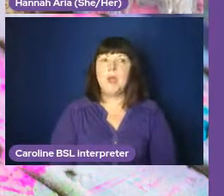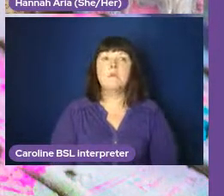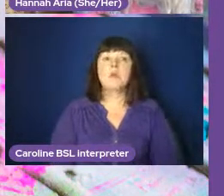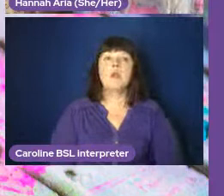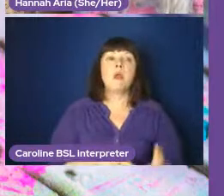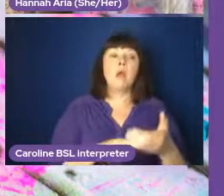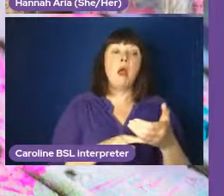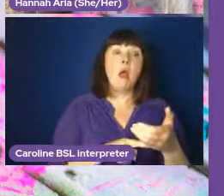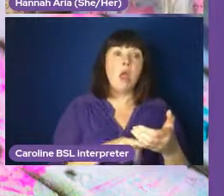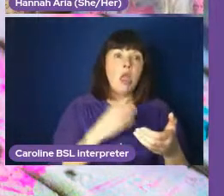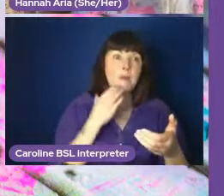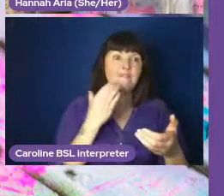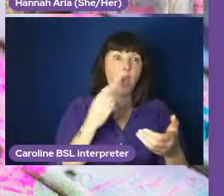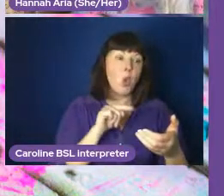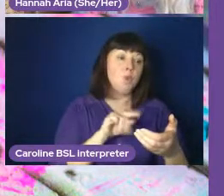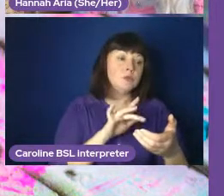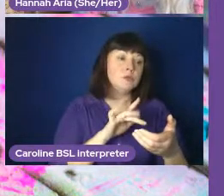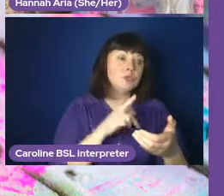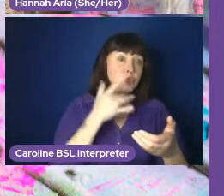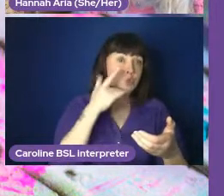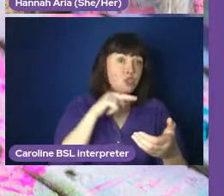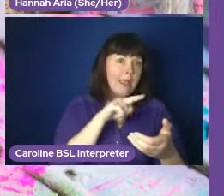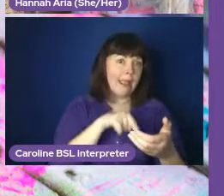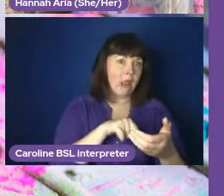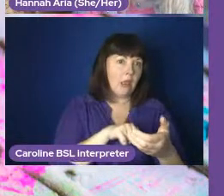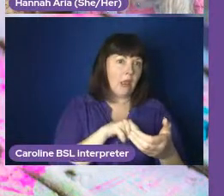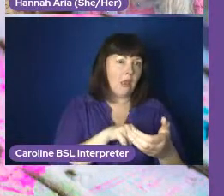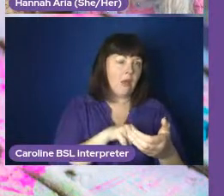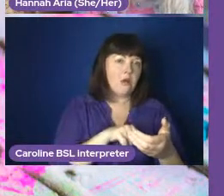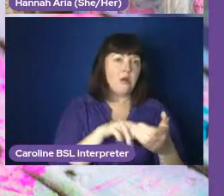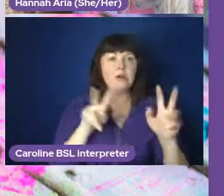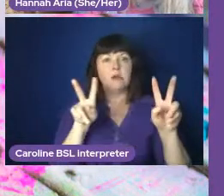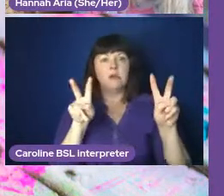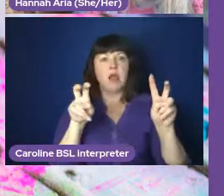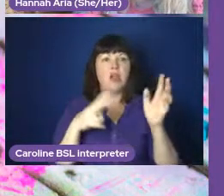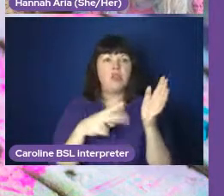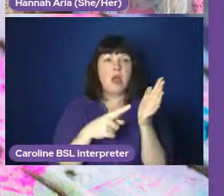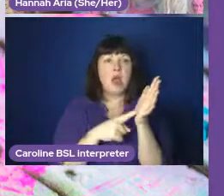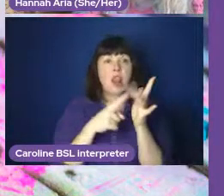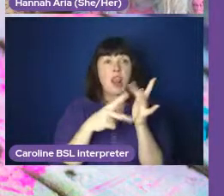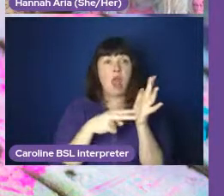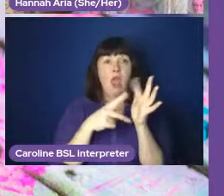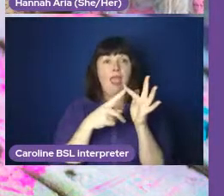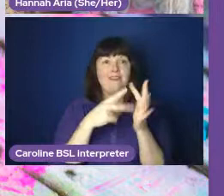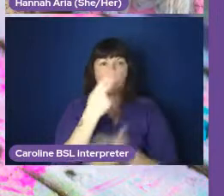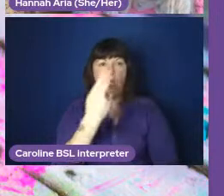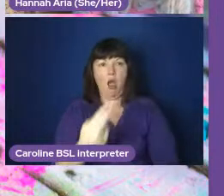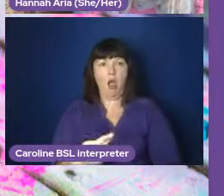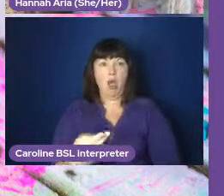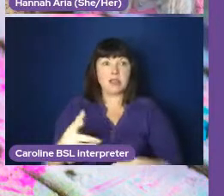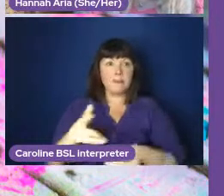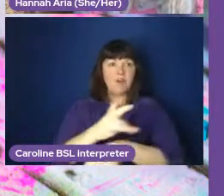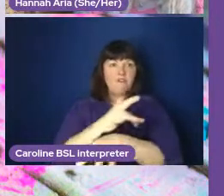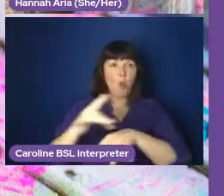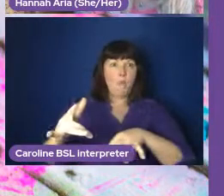see if I'm going to call them the live art performers already.